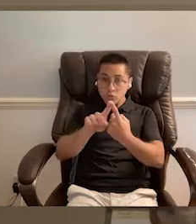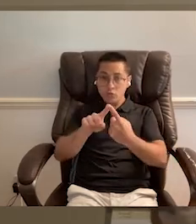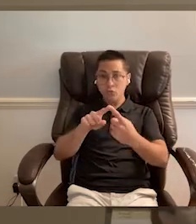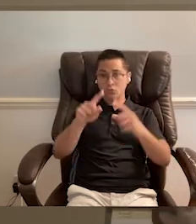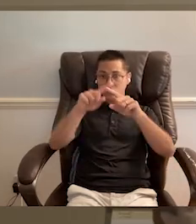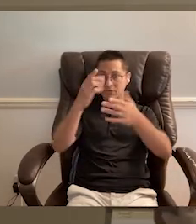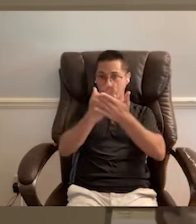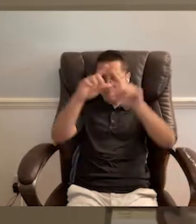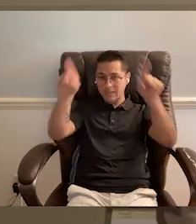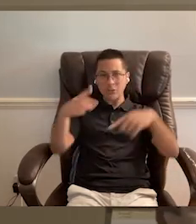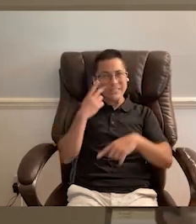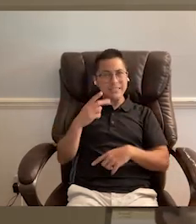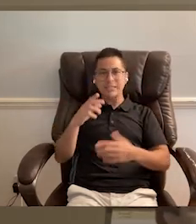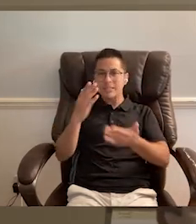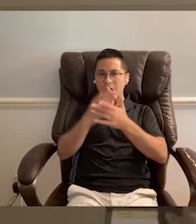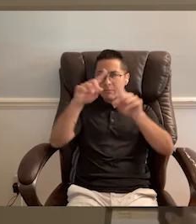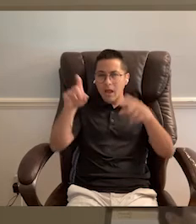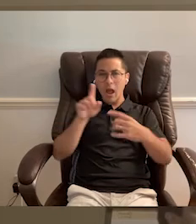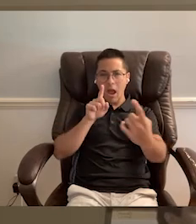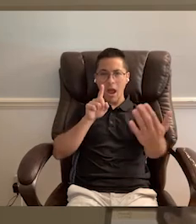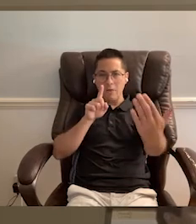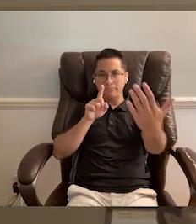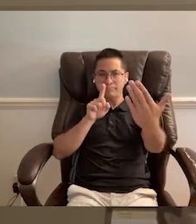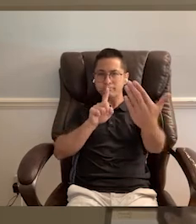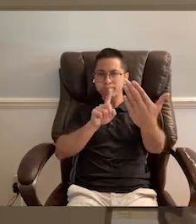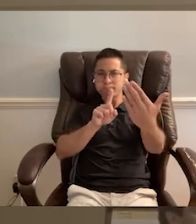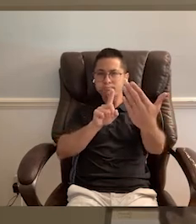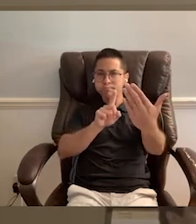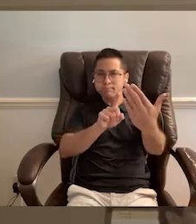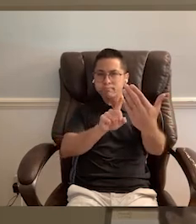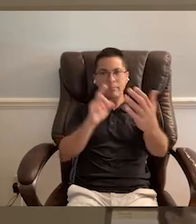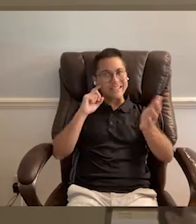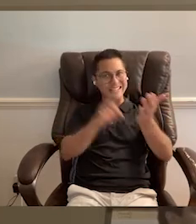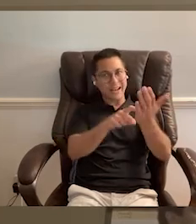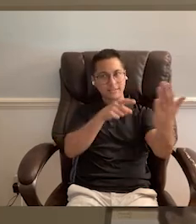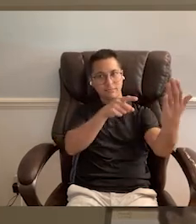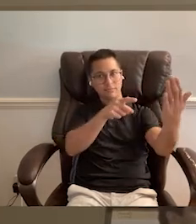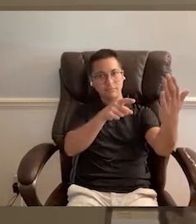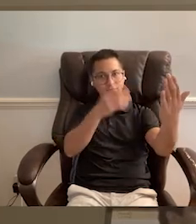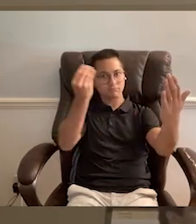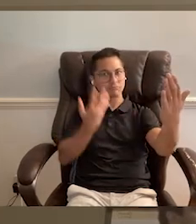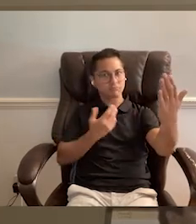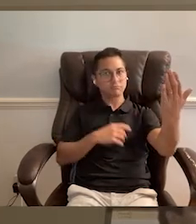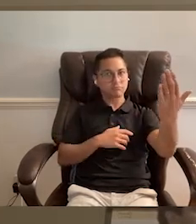home furniture and you know where you're going with that. Here we see a blind person arriving home.